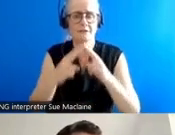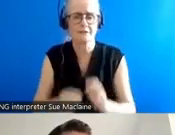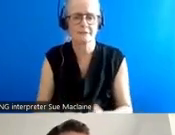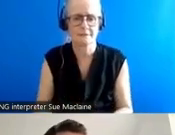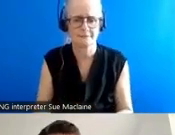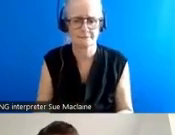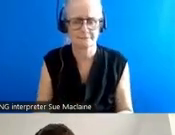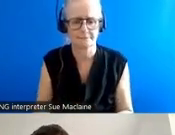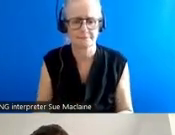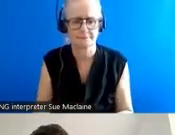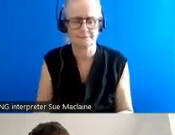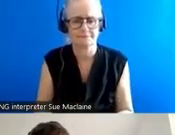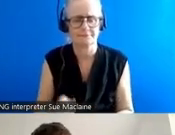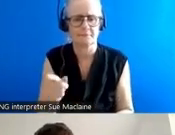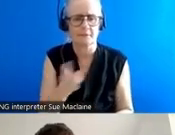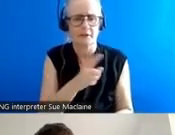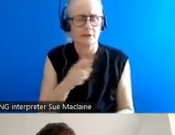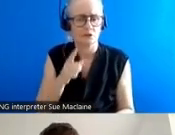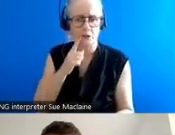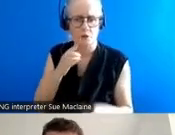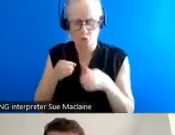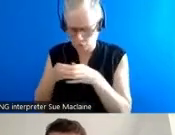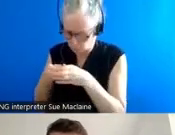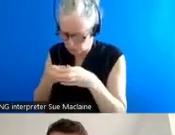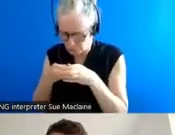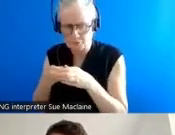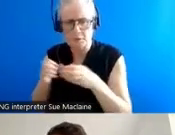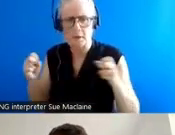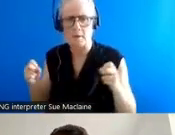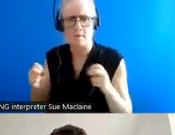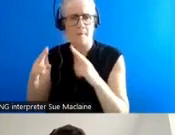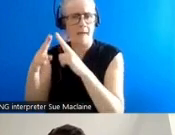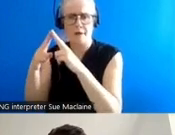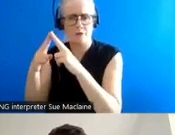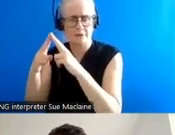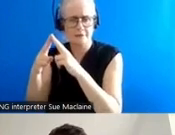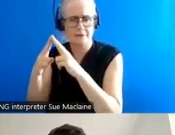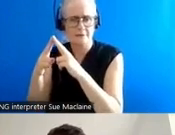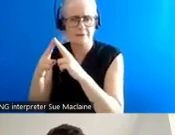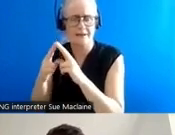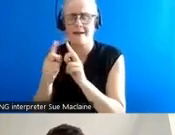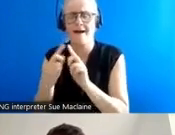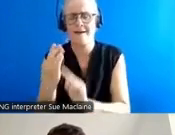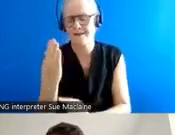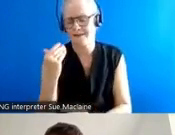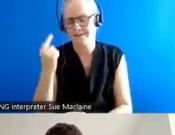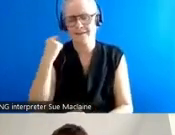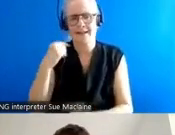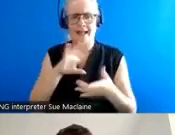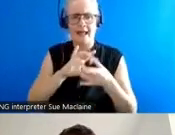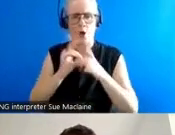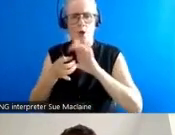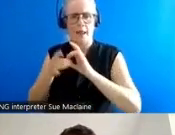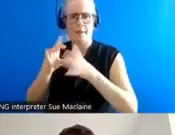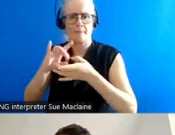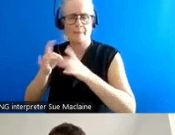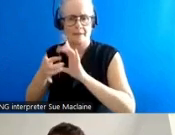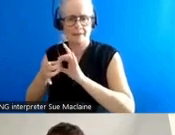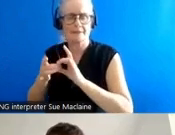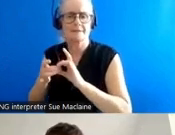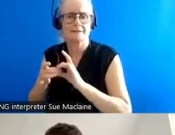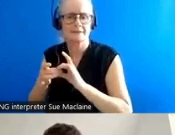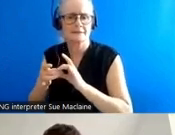really came to international prominence during the run up to the last Olympics. So the mayor of Paris